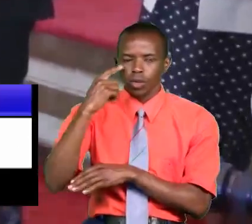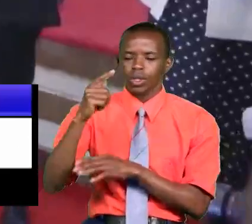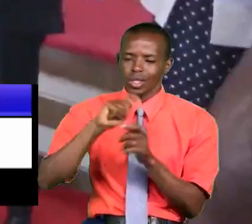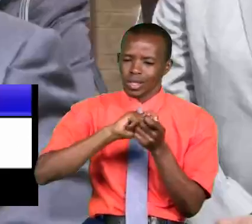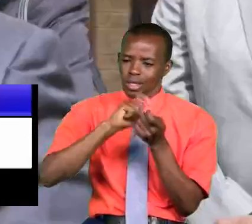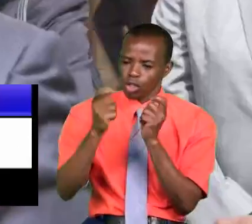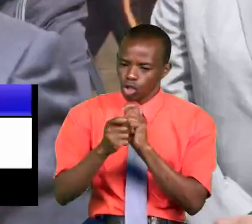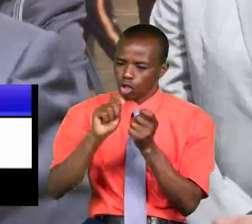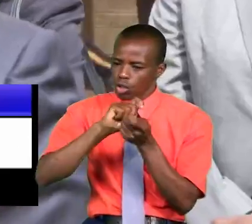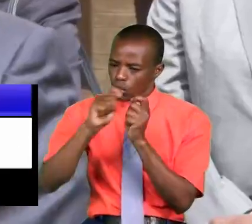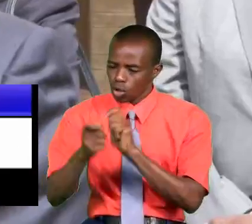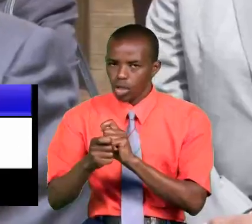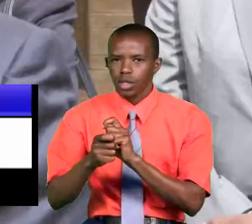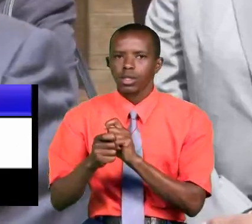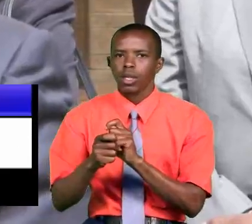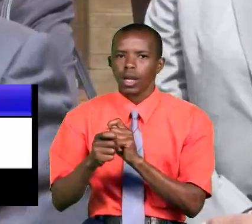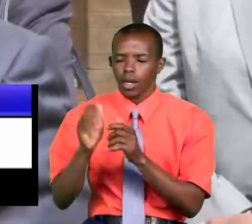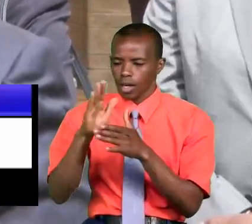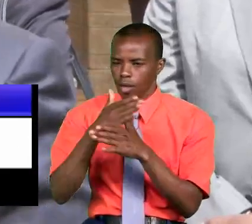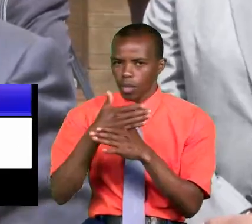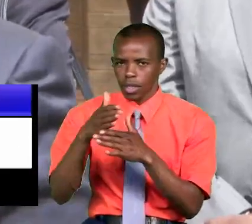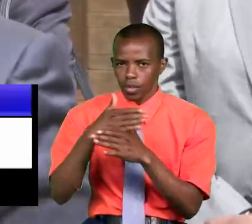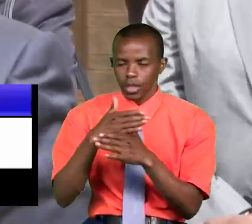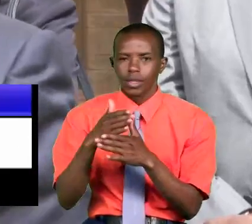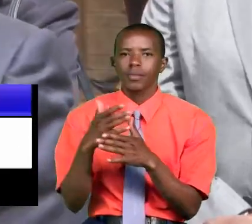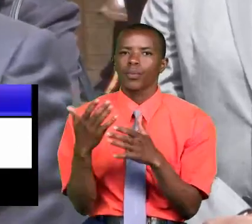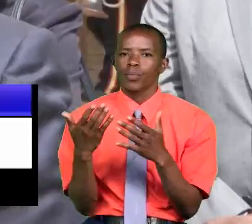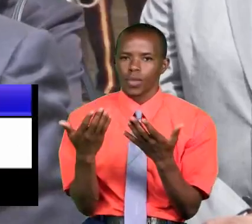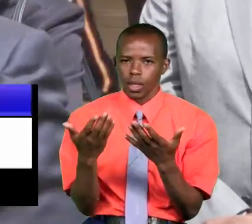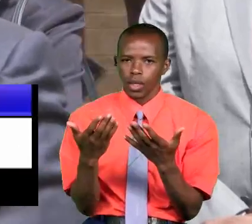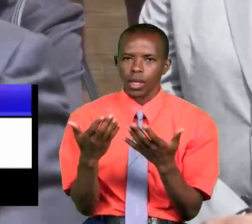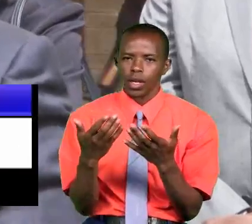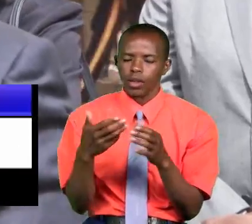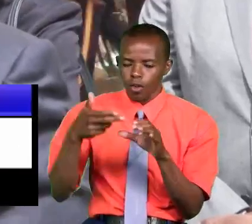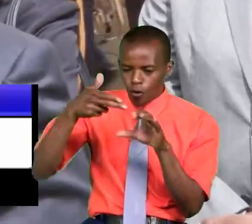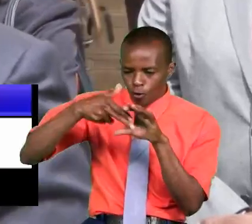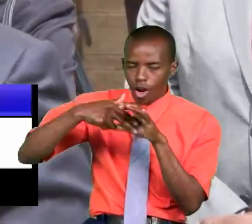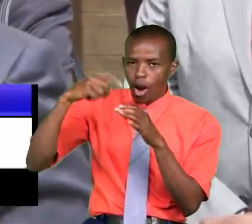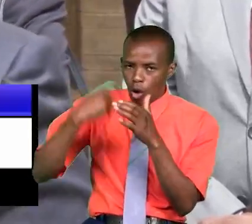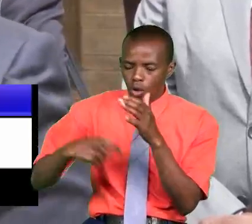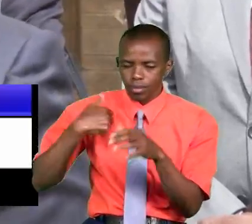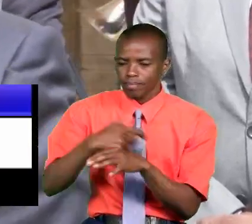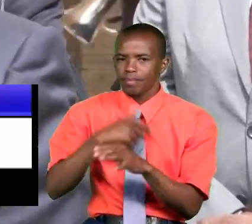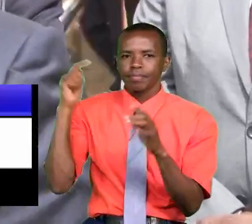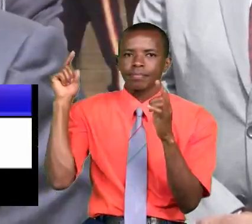changes in the sector, significant changes in the cost of fuel. You know, we are